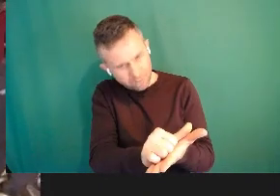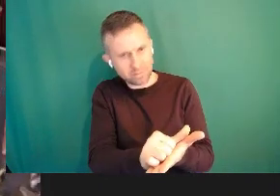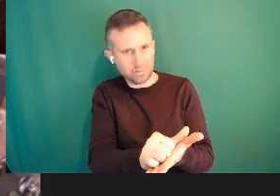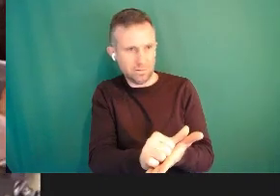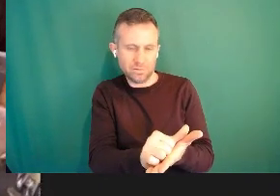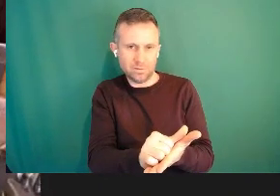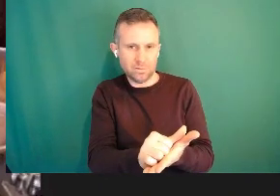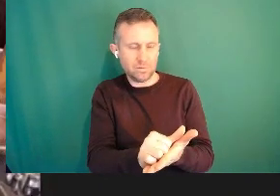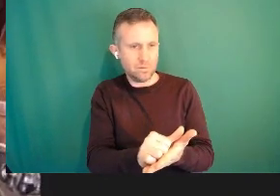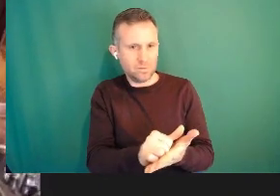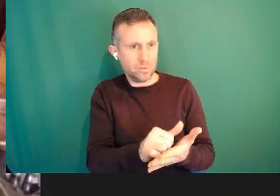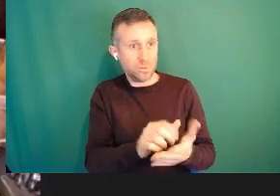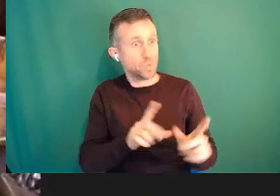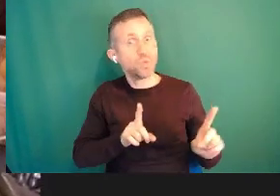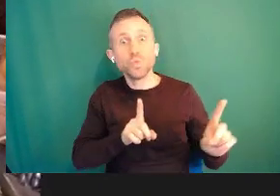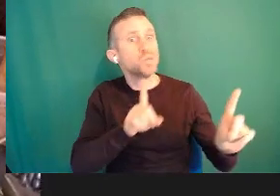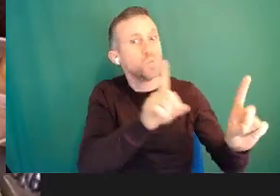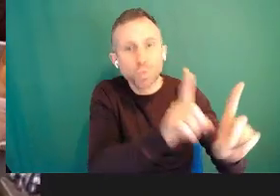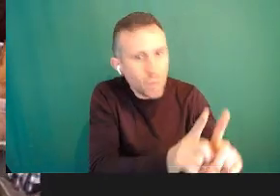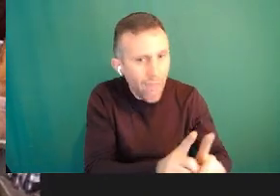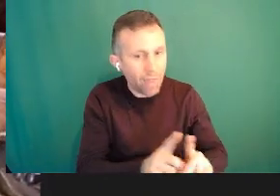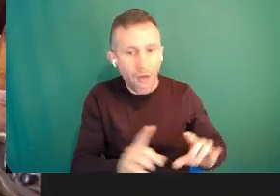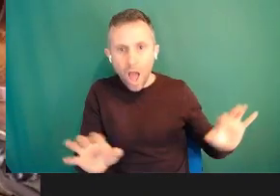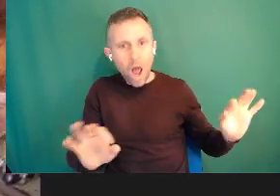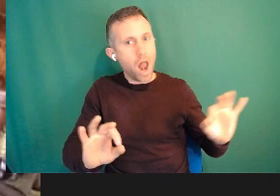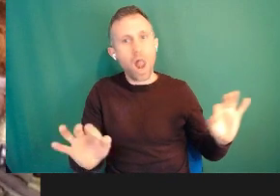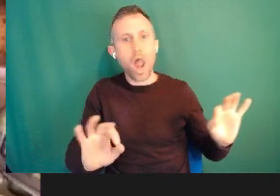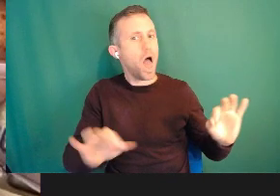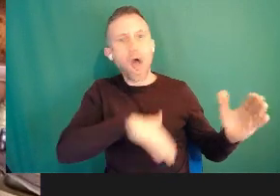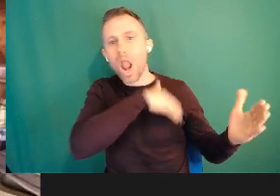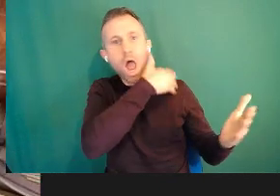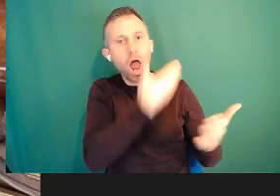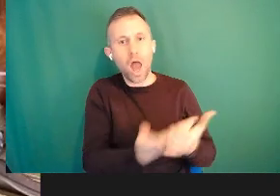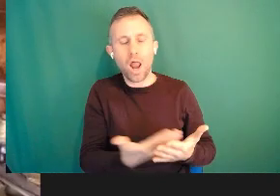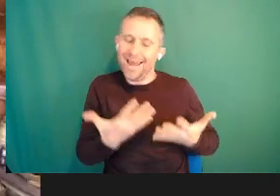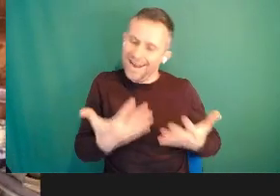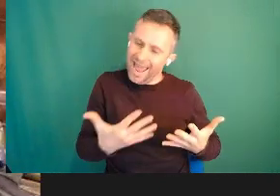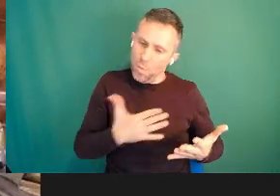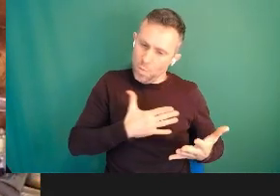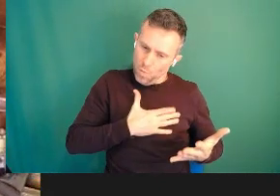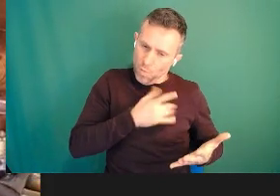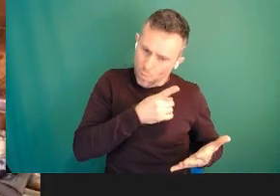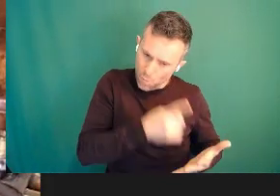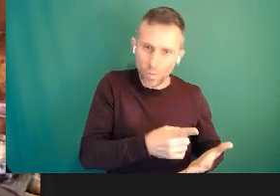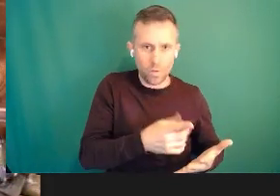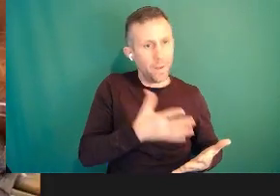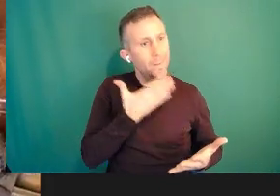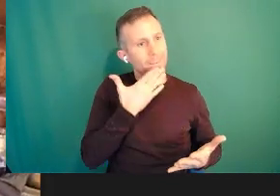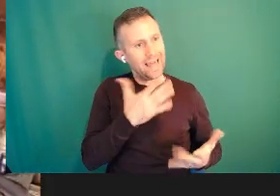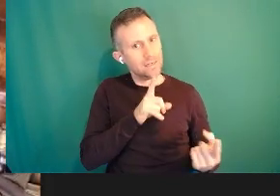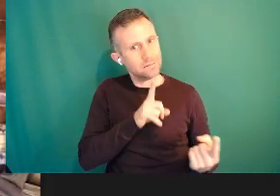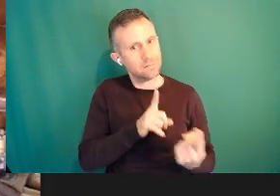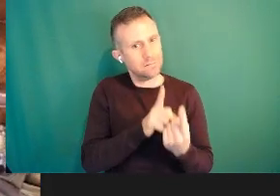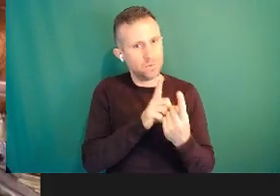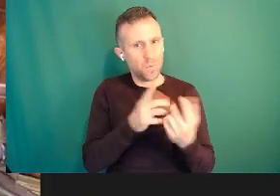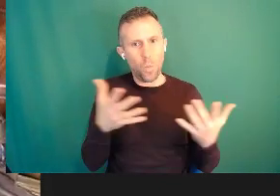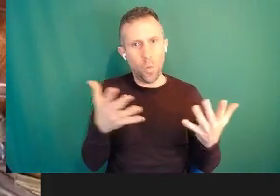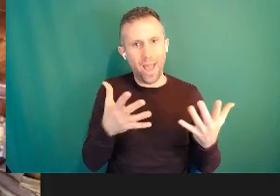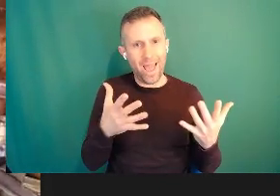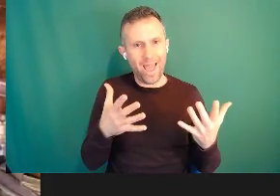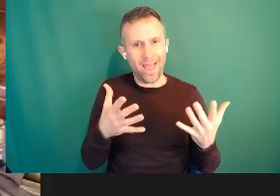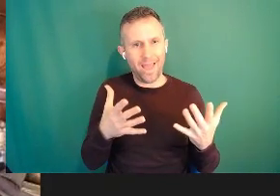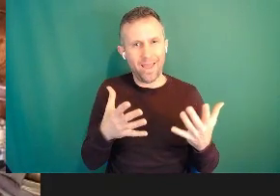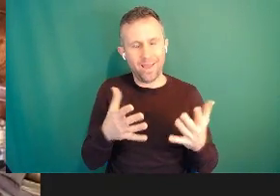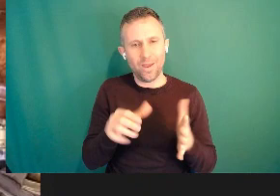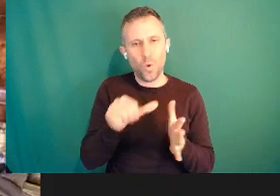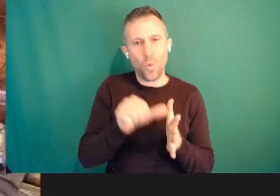Please meet me as soon as you can in the wood store at 10 a.m. And so that's actually a prop from Ghosts. And I